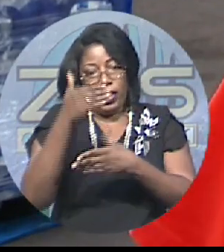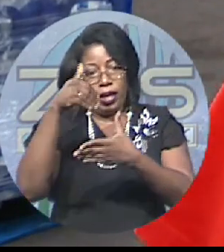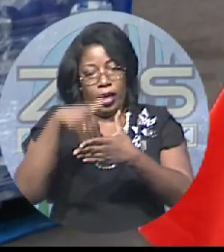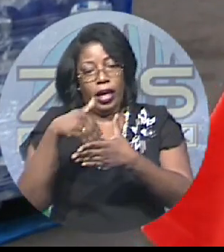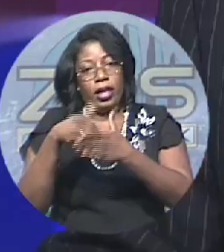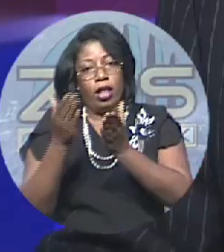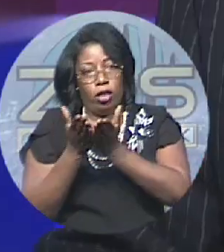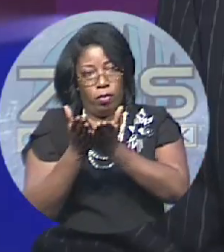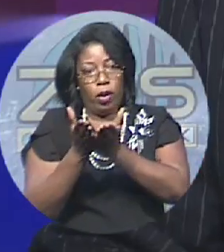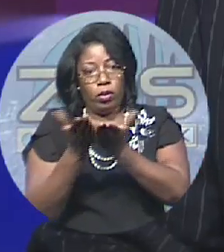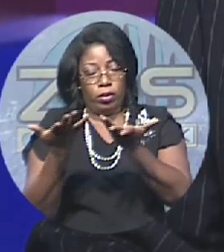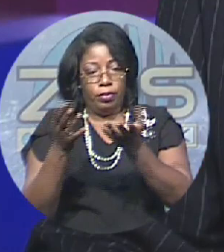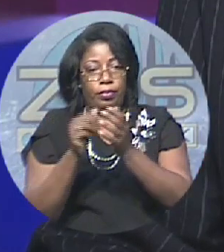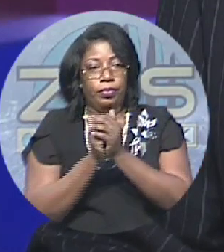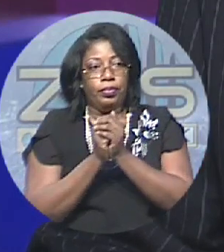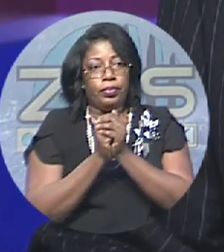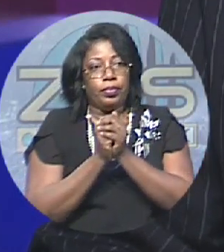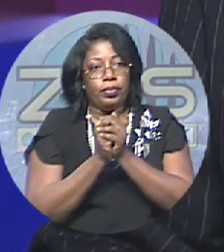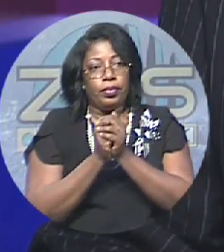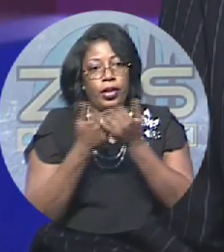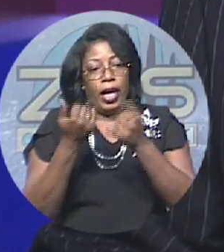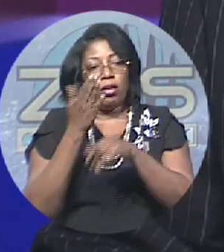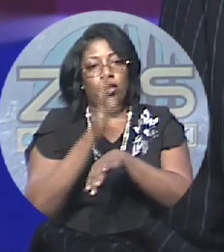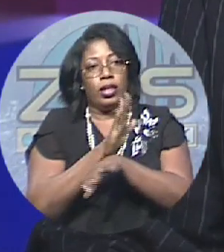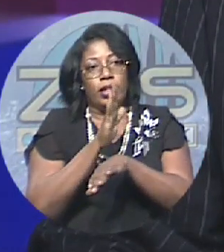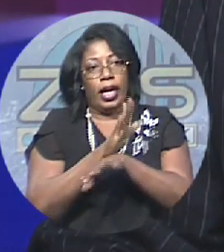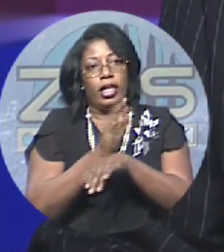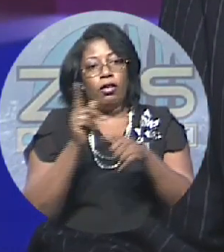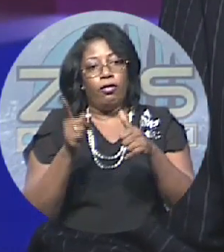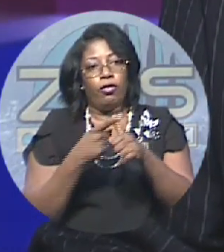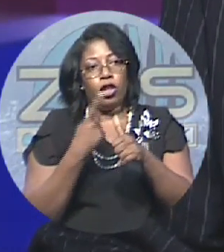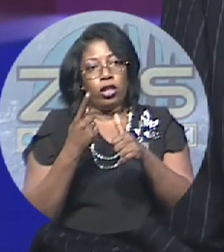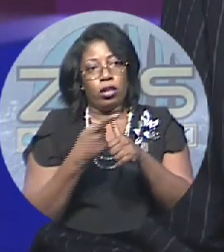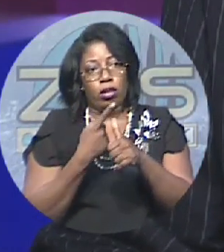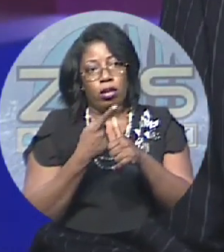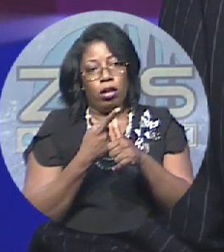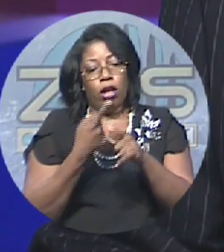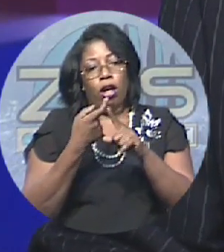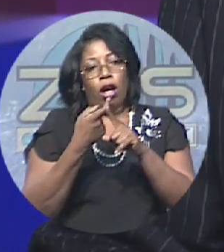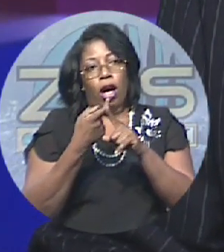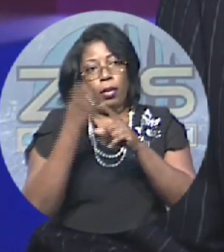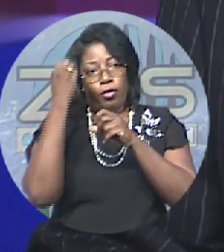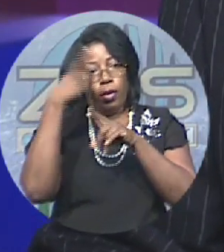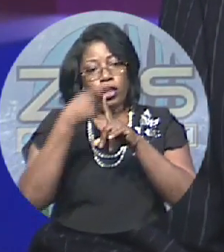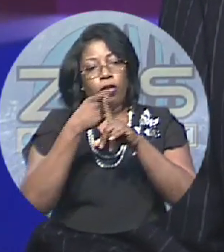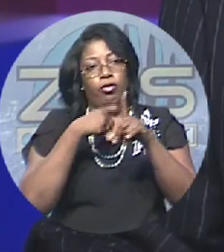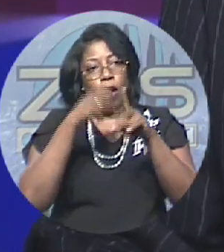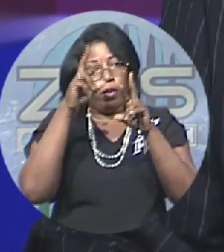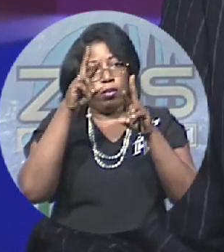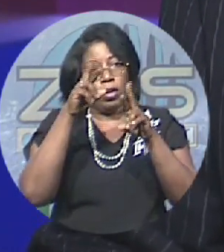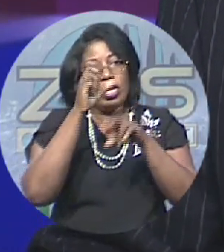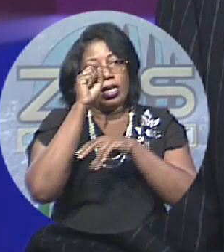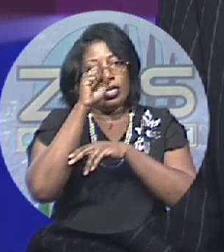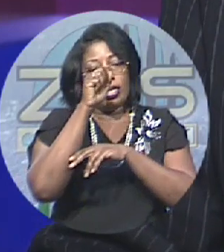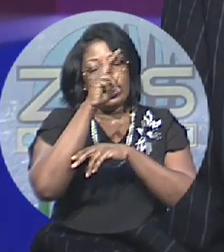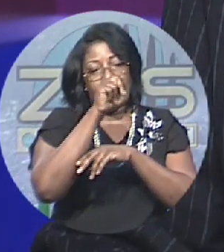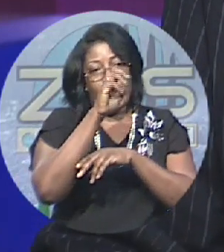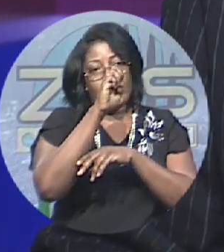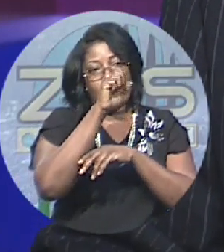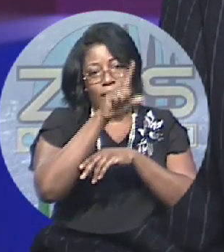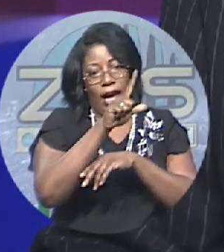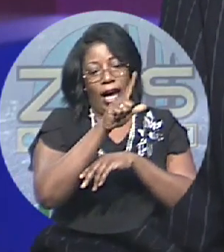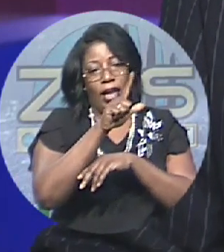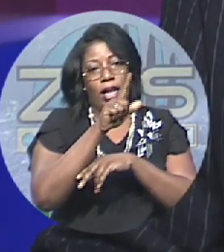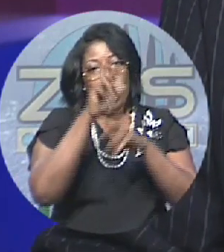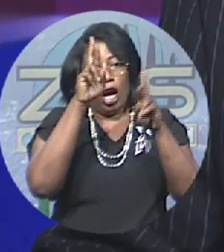trip. Also tonight, we now have a first-hand account from San Salvador. A resident there tells us tonight